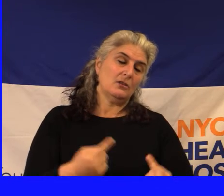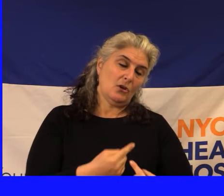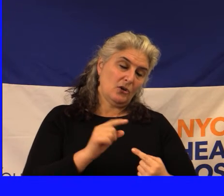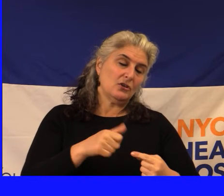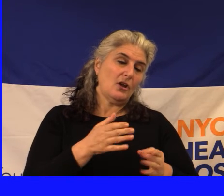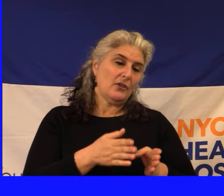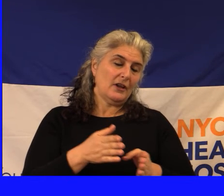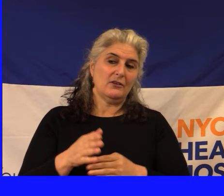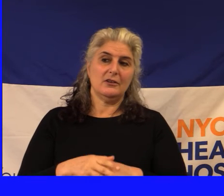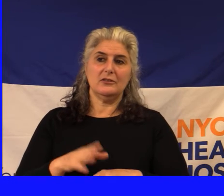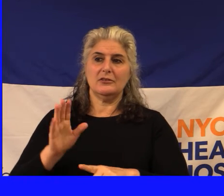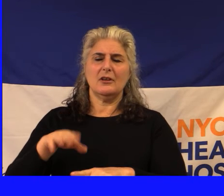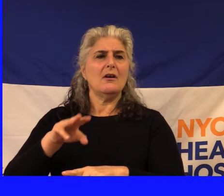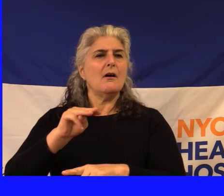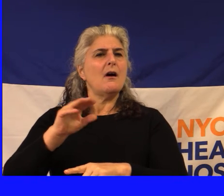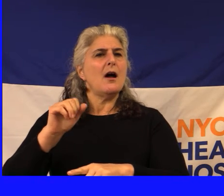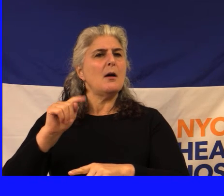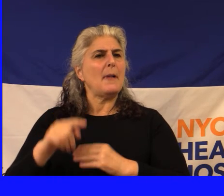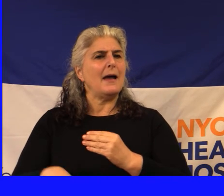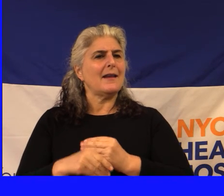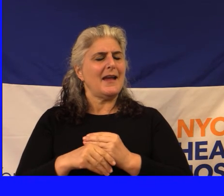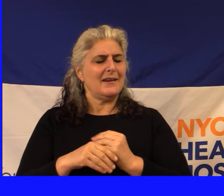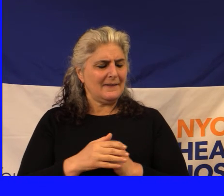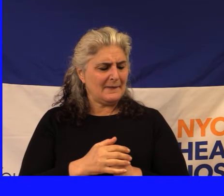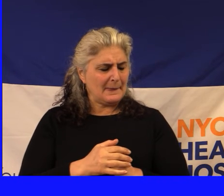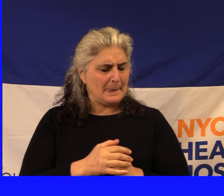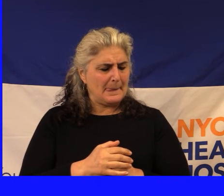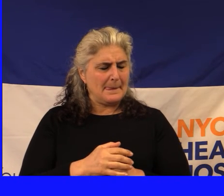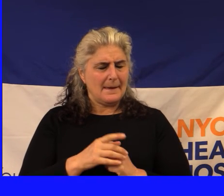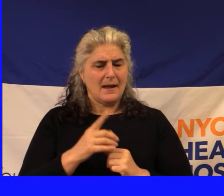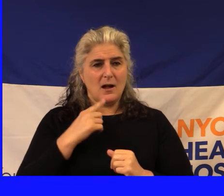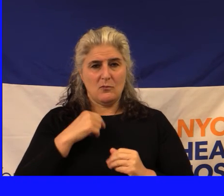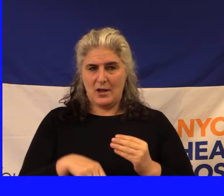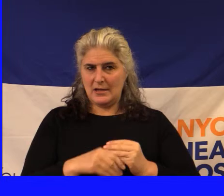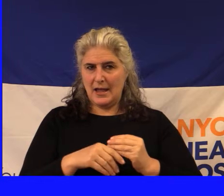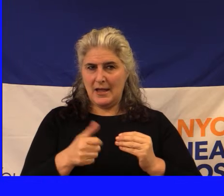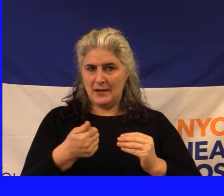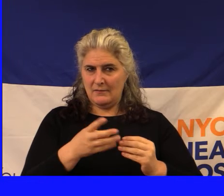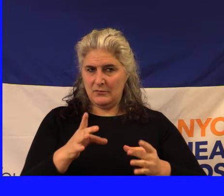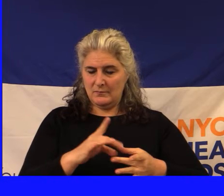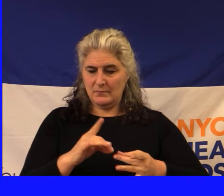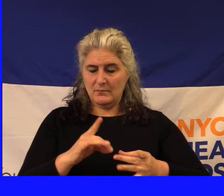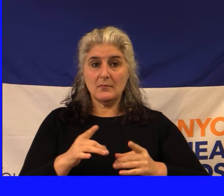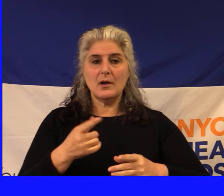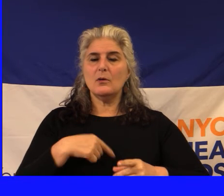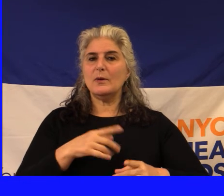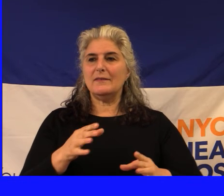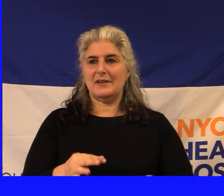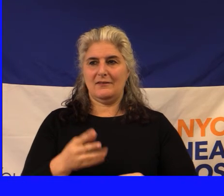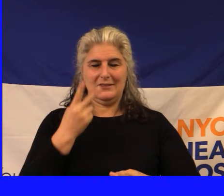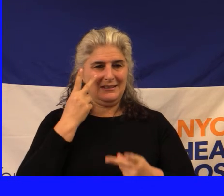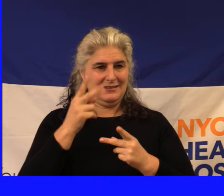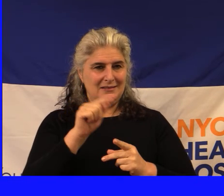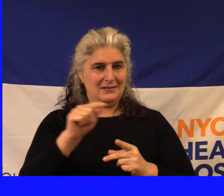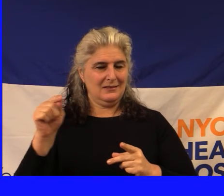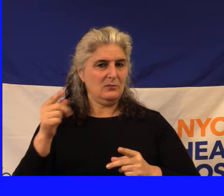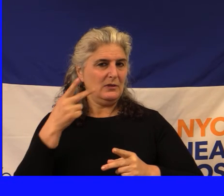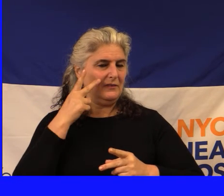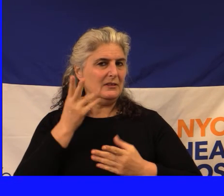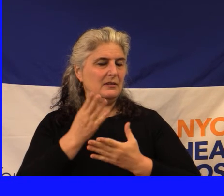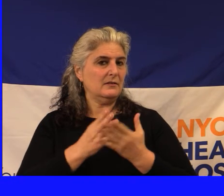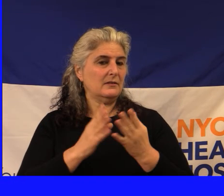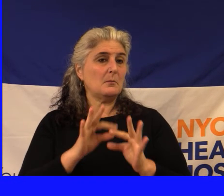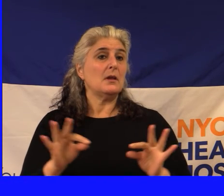And Dr. Calamia, this is Matt, just to weigh in. I think we definitely have seen that. We have seen some of these key measures drop